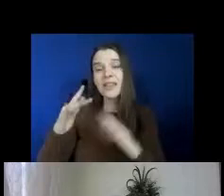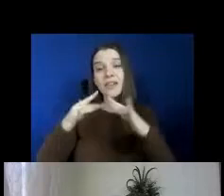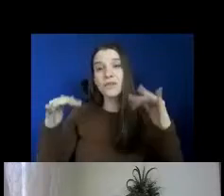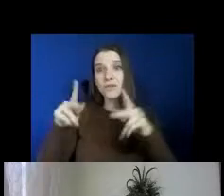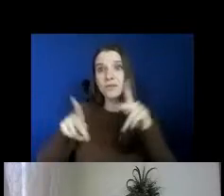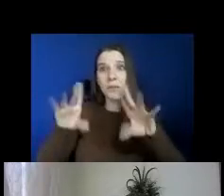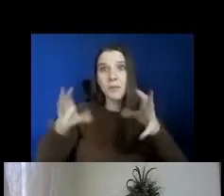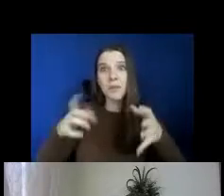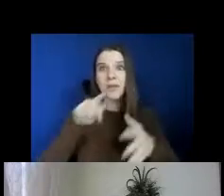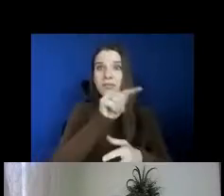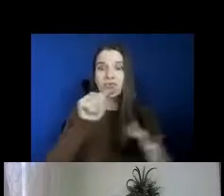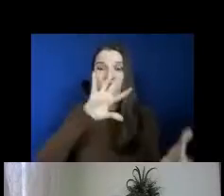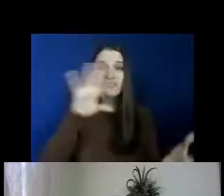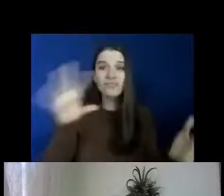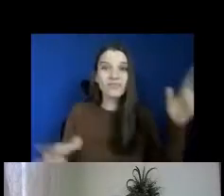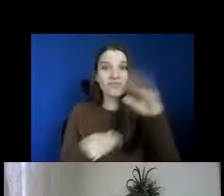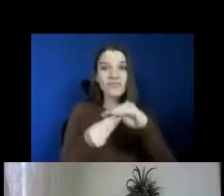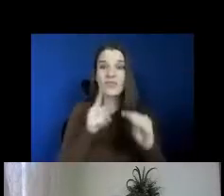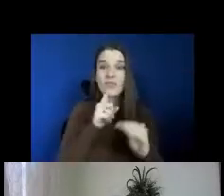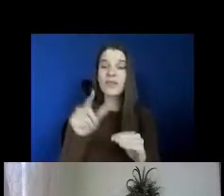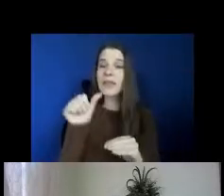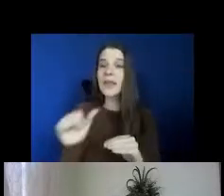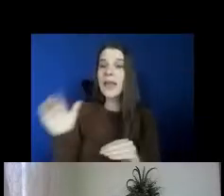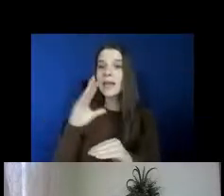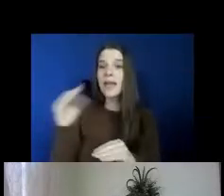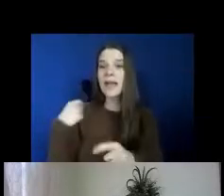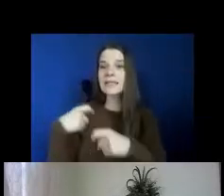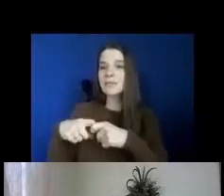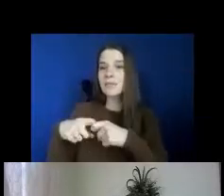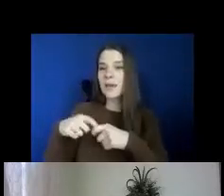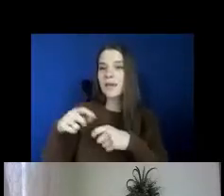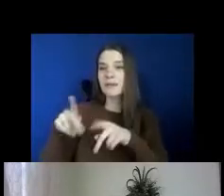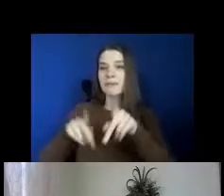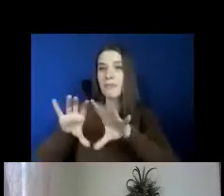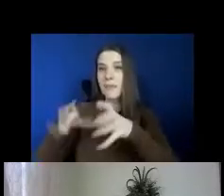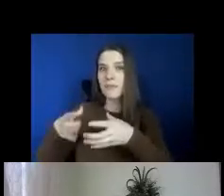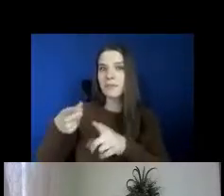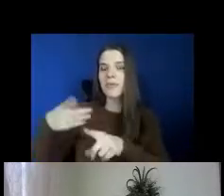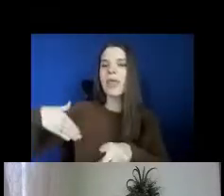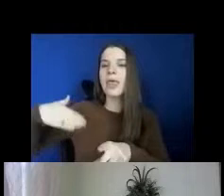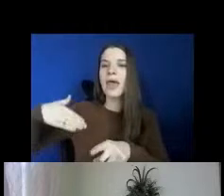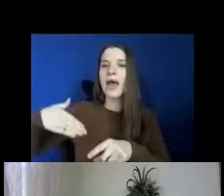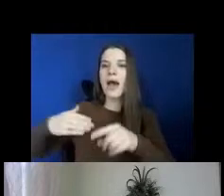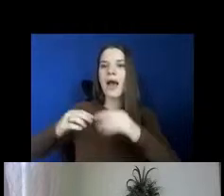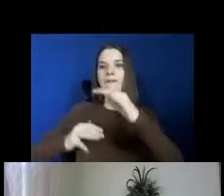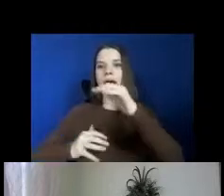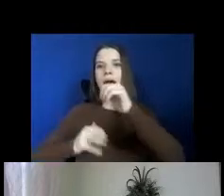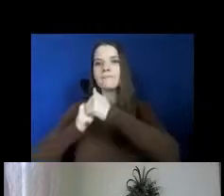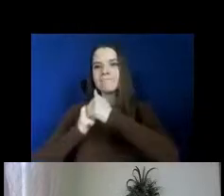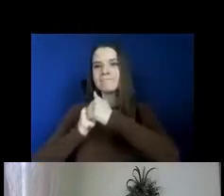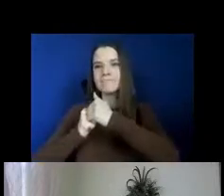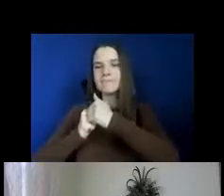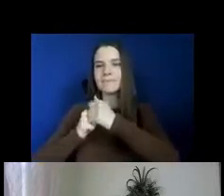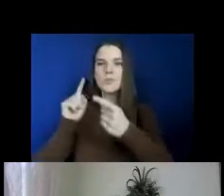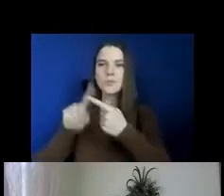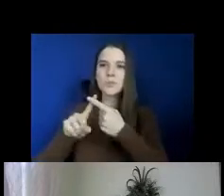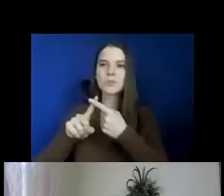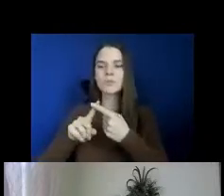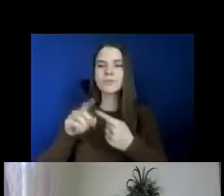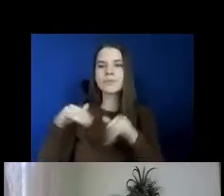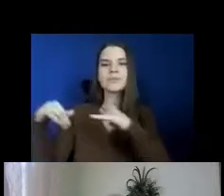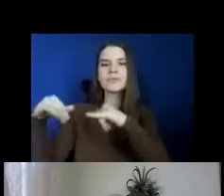And really, it was the Asian and Hispanic populations that haven't yet returned to kind of their